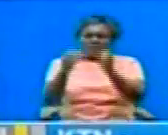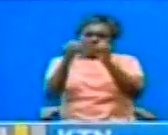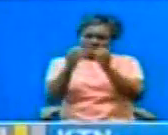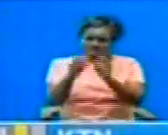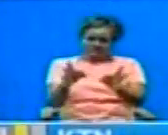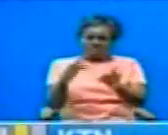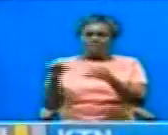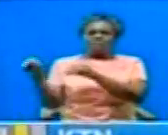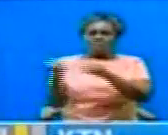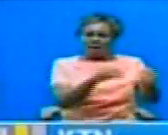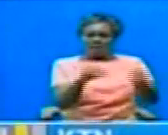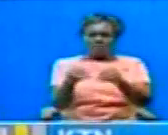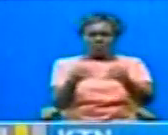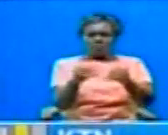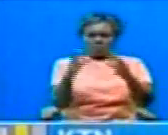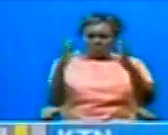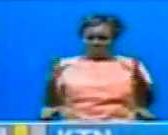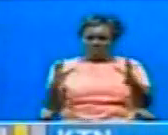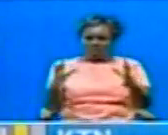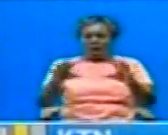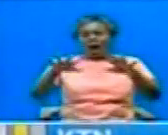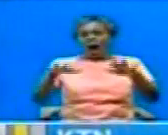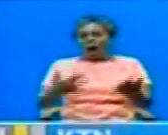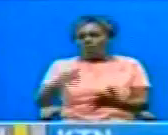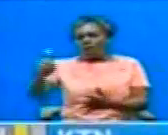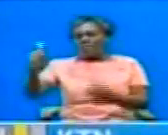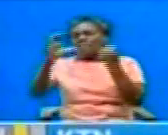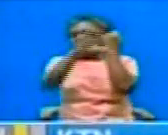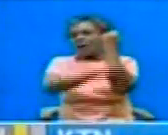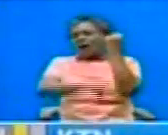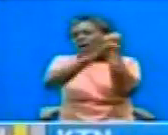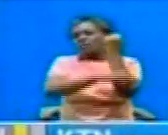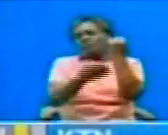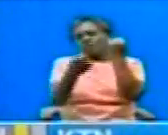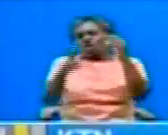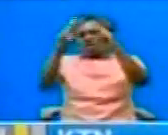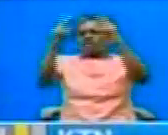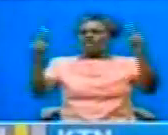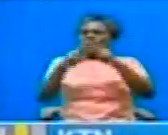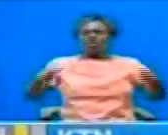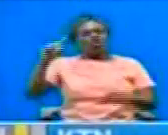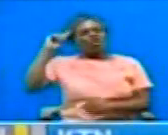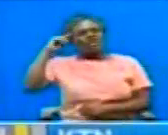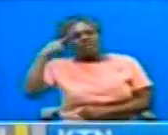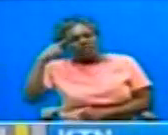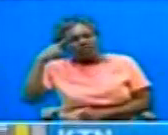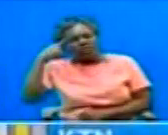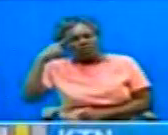mass movement hivi. How will the rest of the country or international community view this?